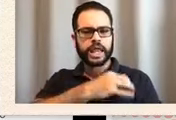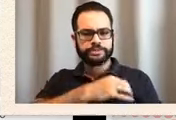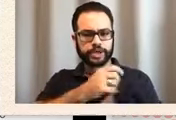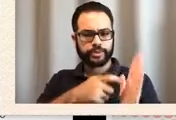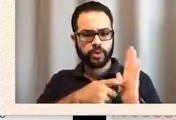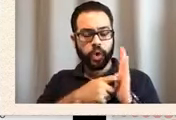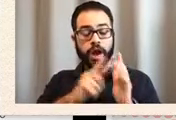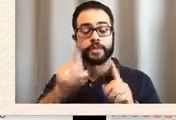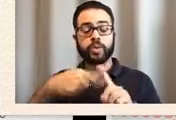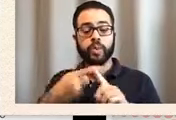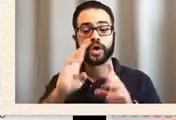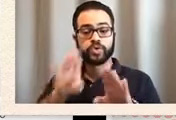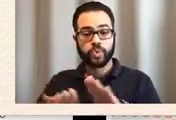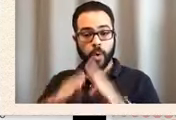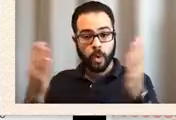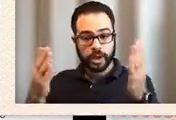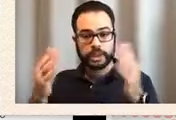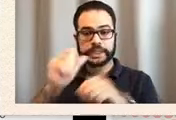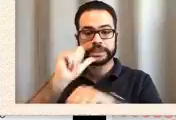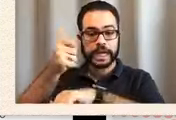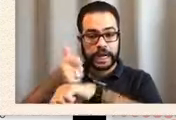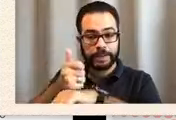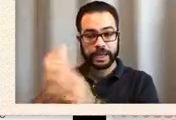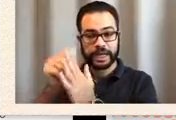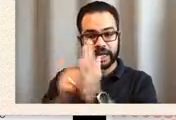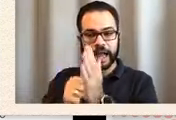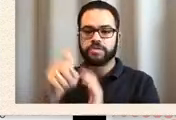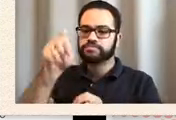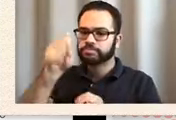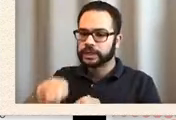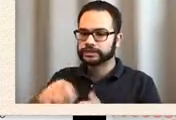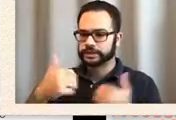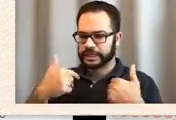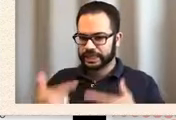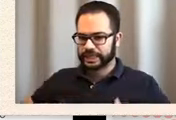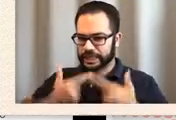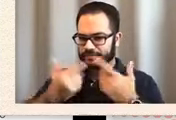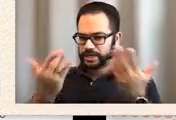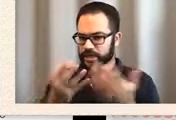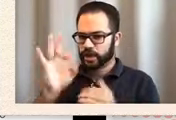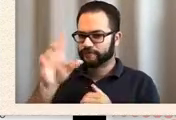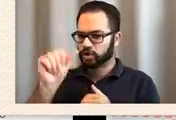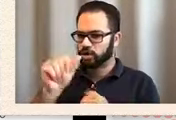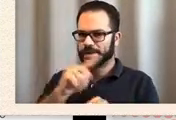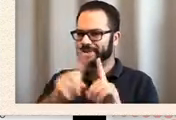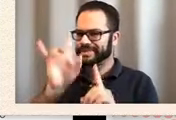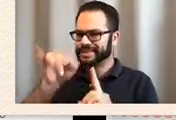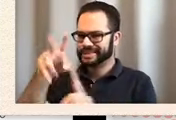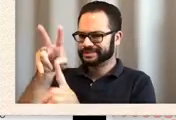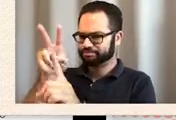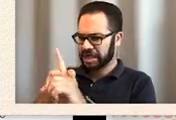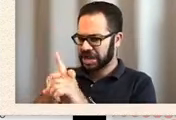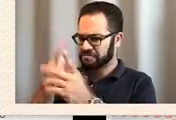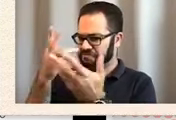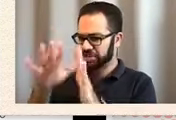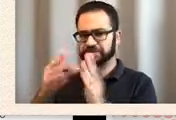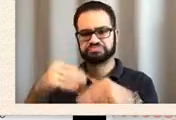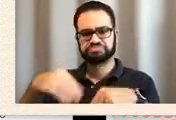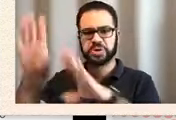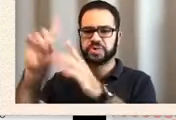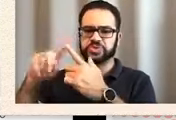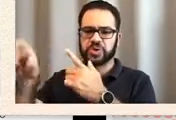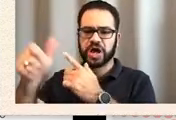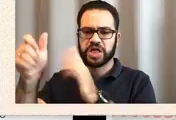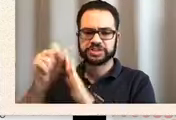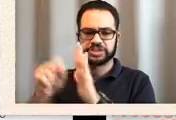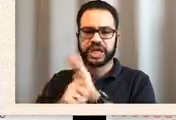and establish an ABLE United account, you have to be a Florida resident, and that's at the time of application. After that, you can move out of the state, take the account with